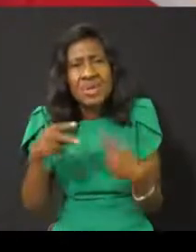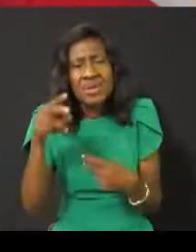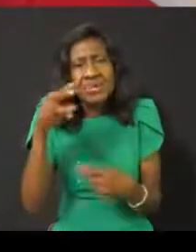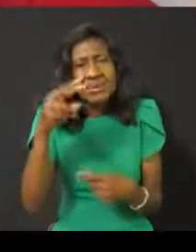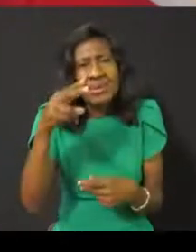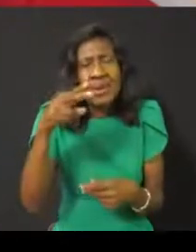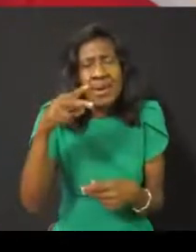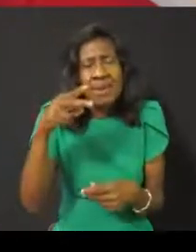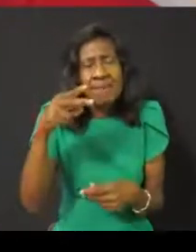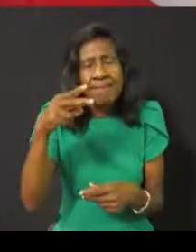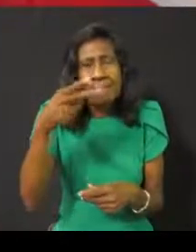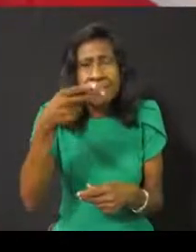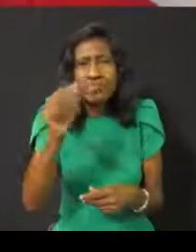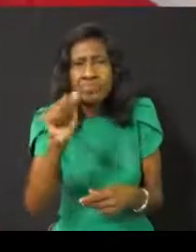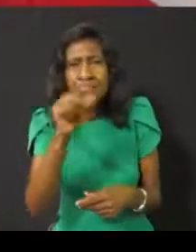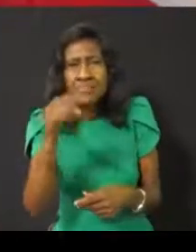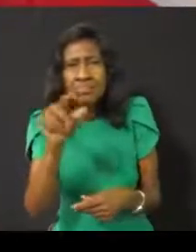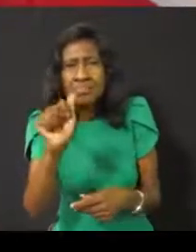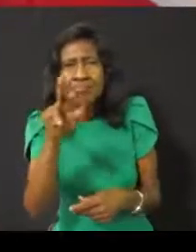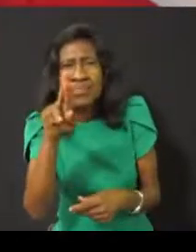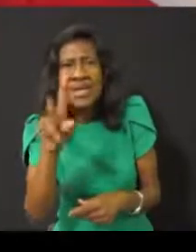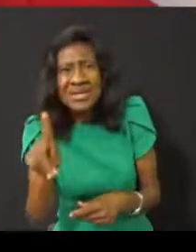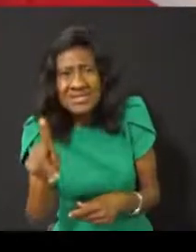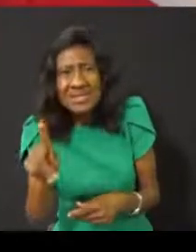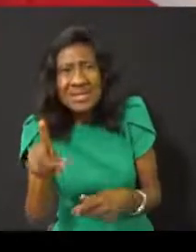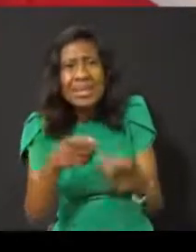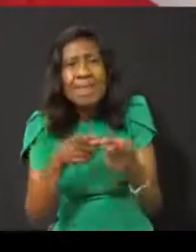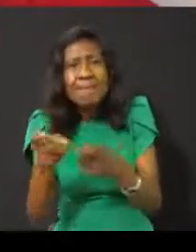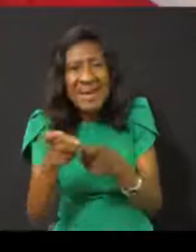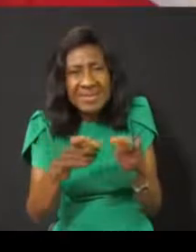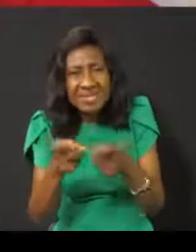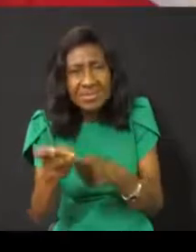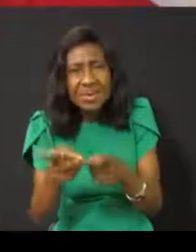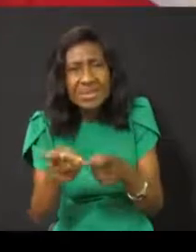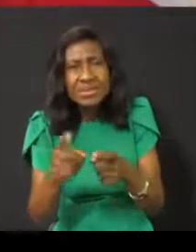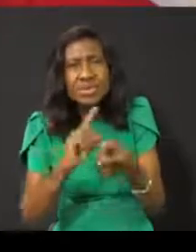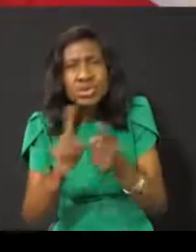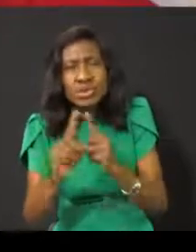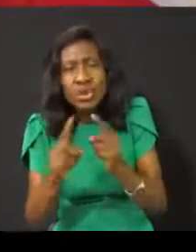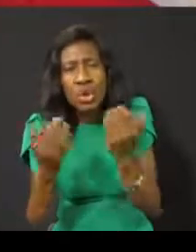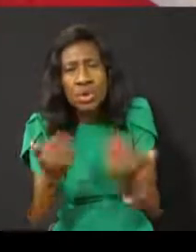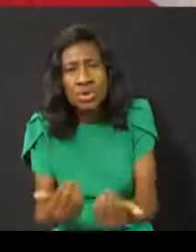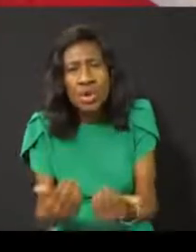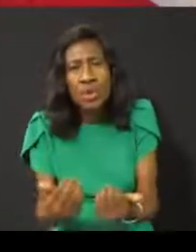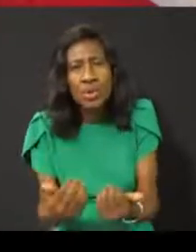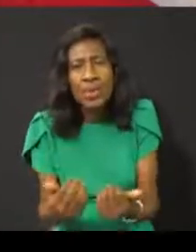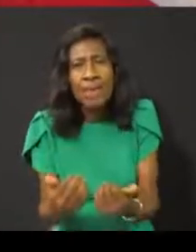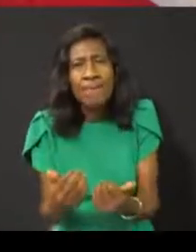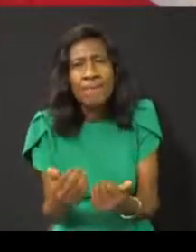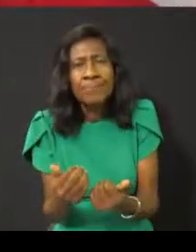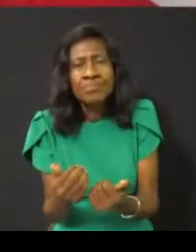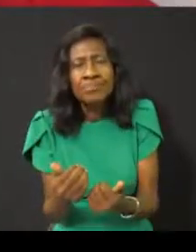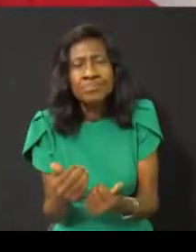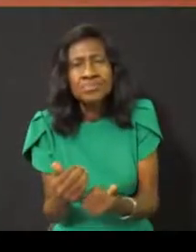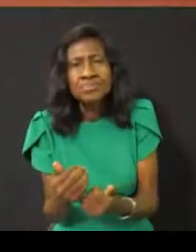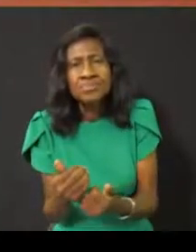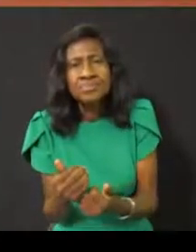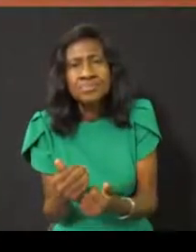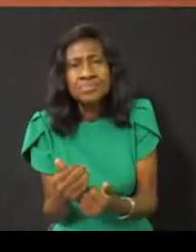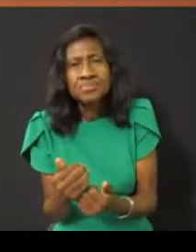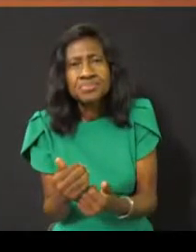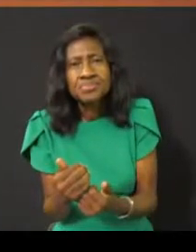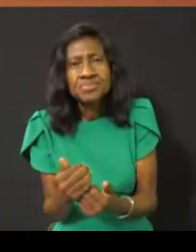just updating the public as to what the work that her and her team has been doing to assist public health. Thank you very much,